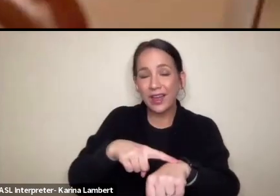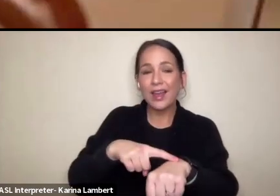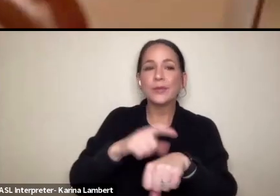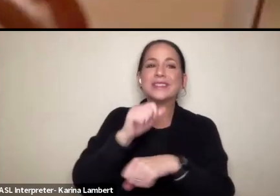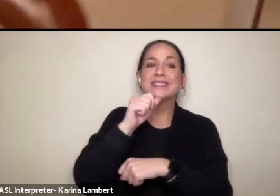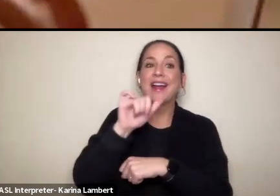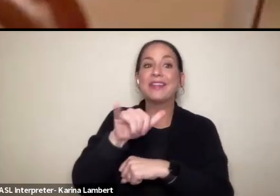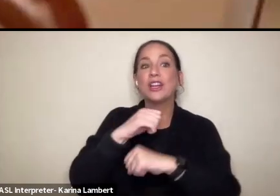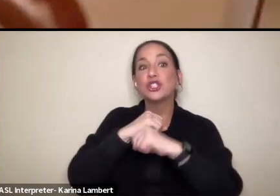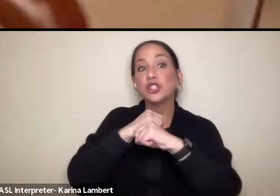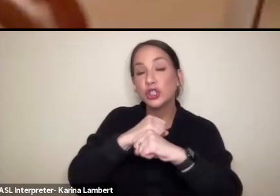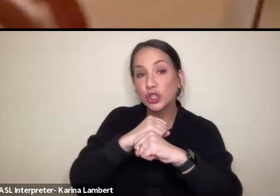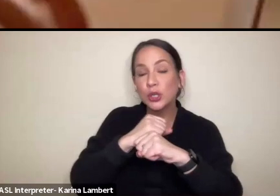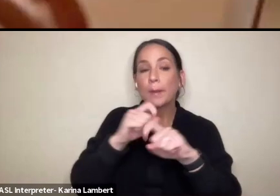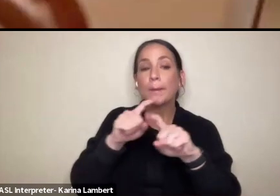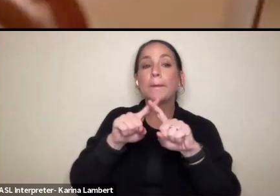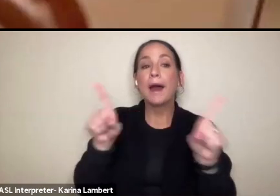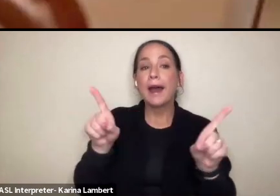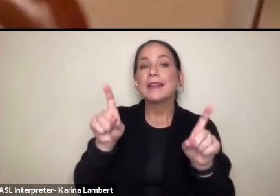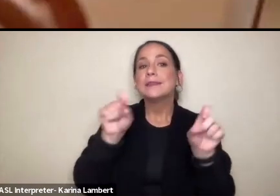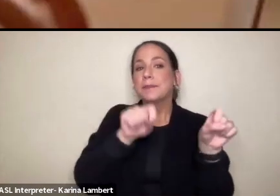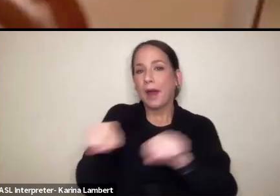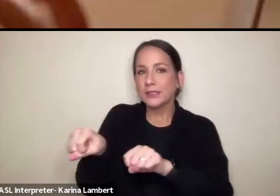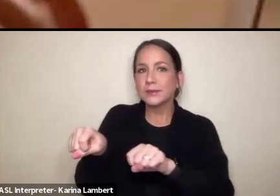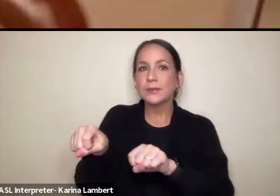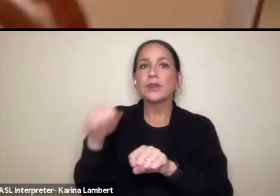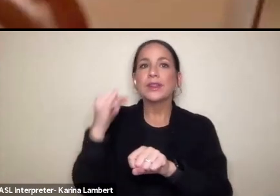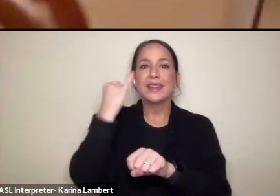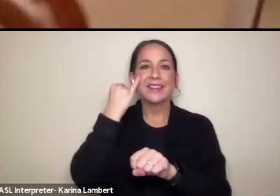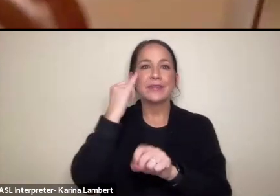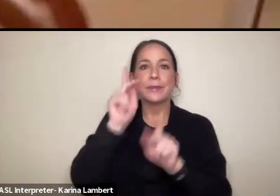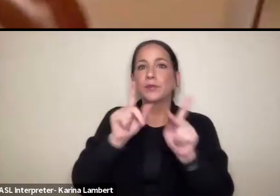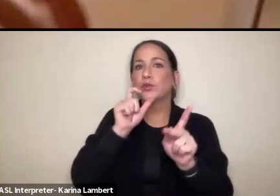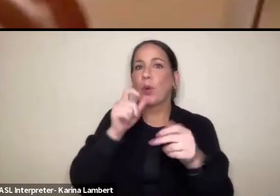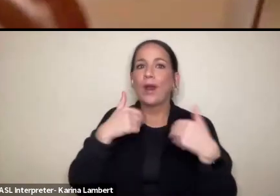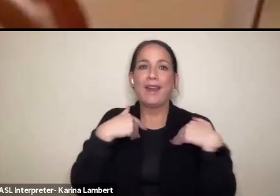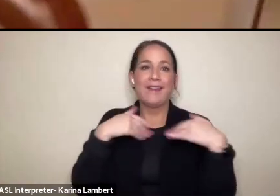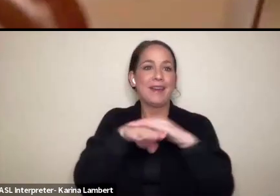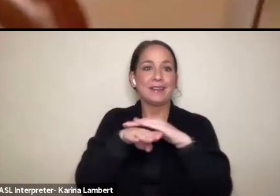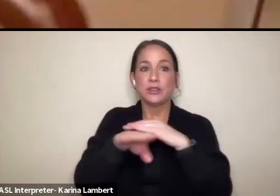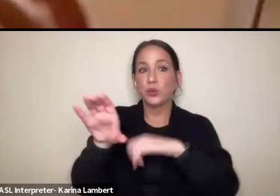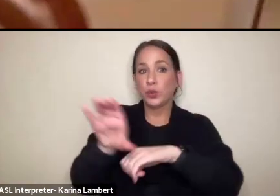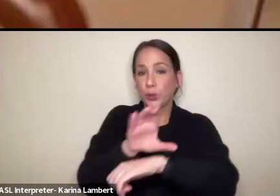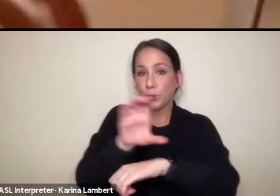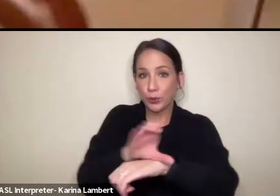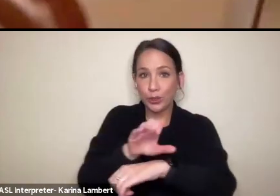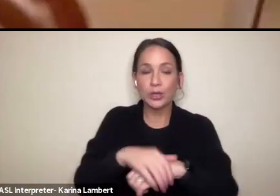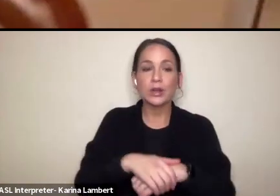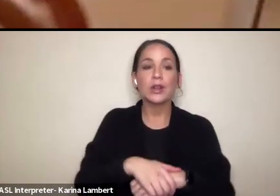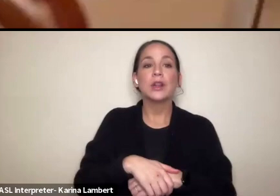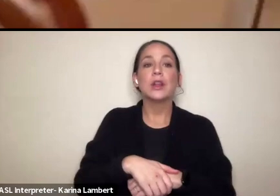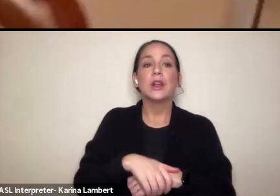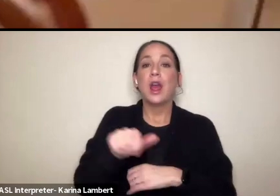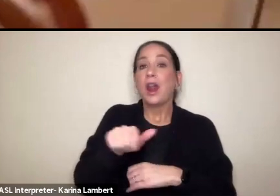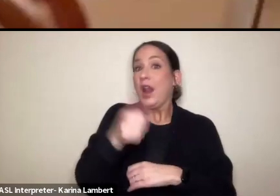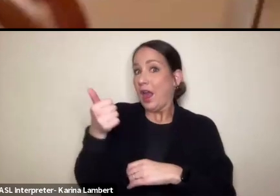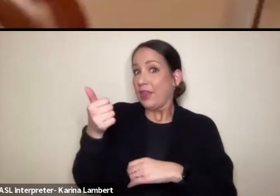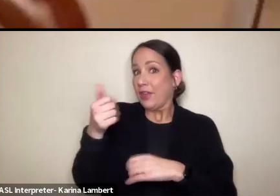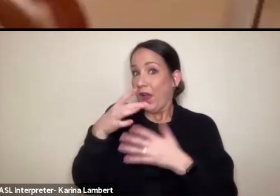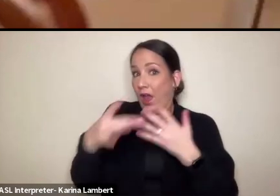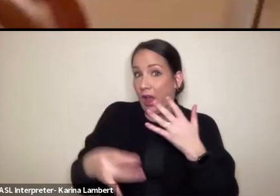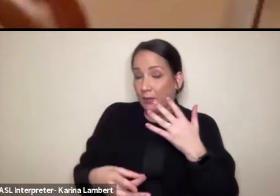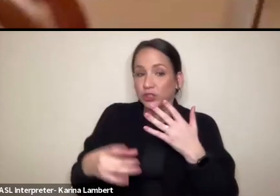If folks do not have access to computers, they could do that. The other one is our prepaid card, which if we